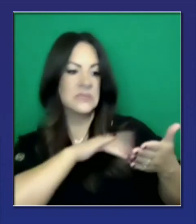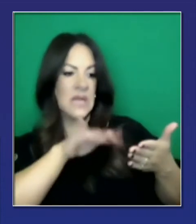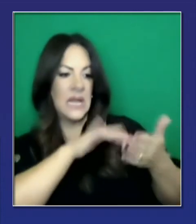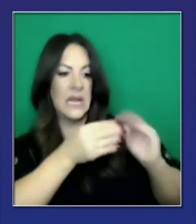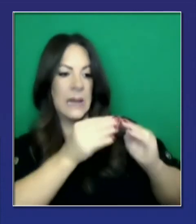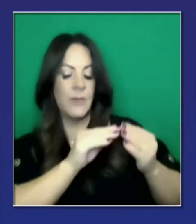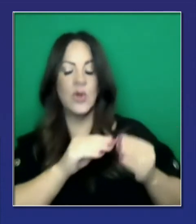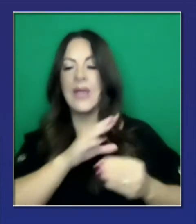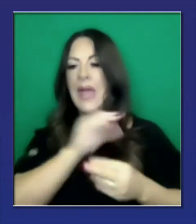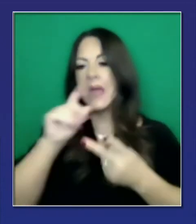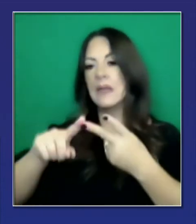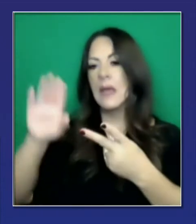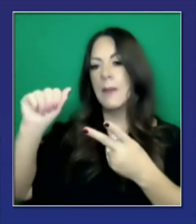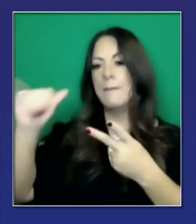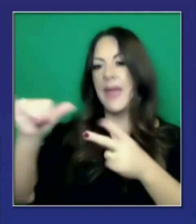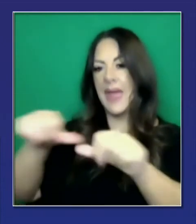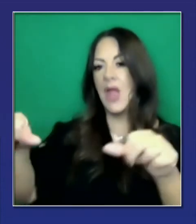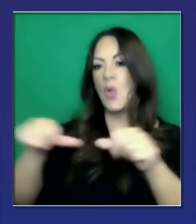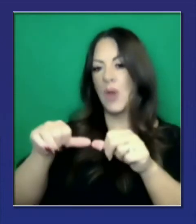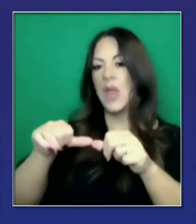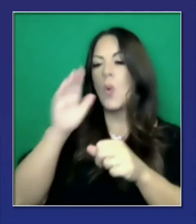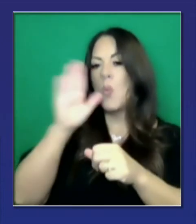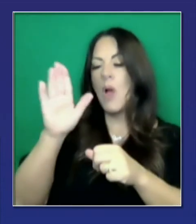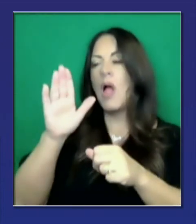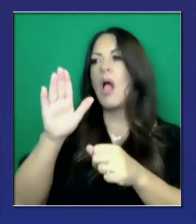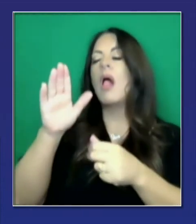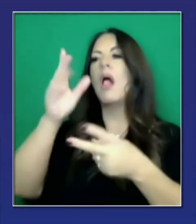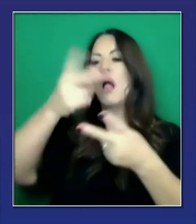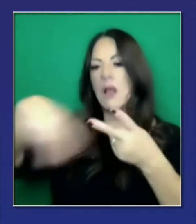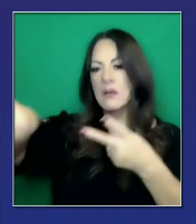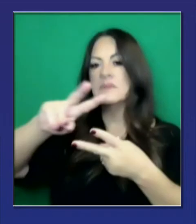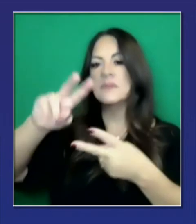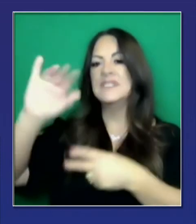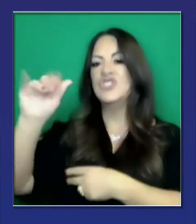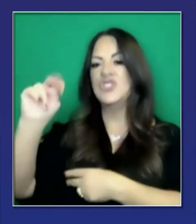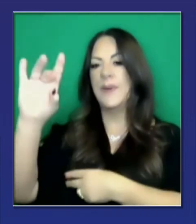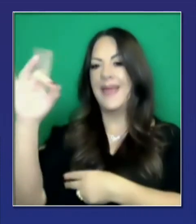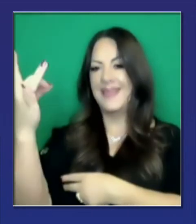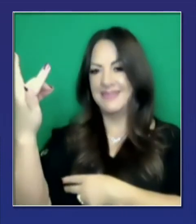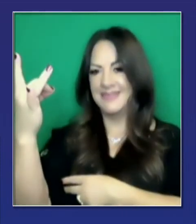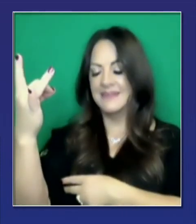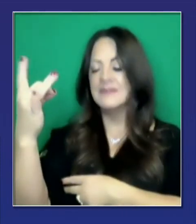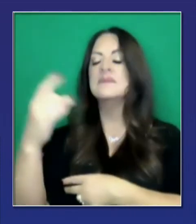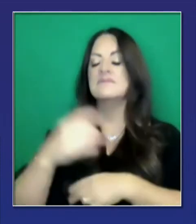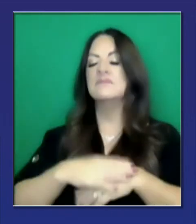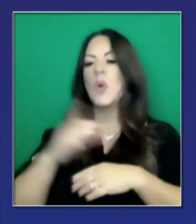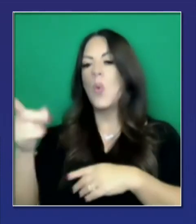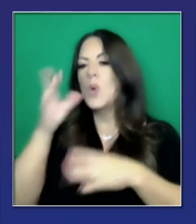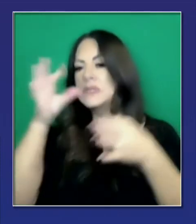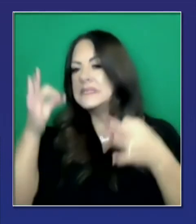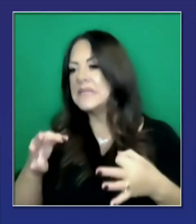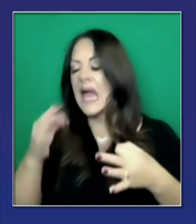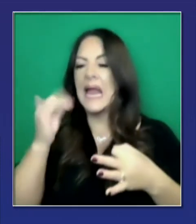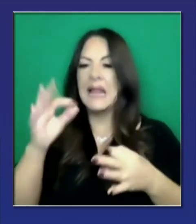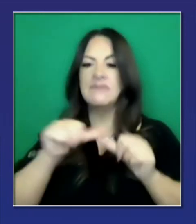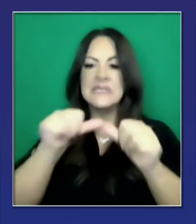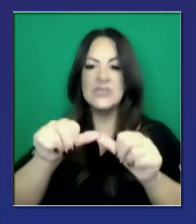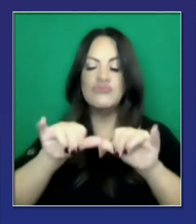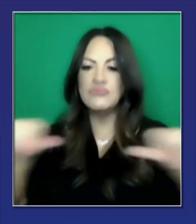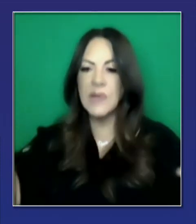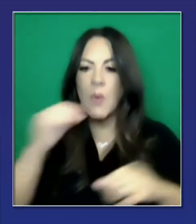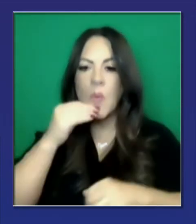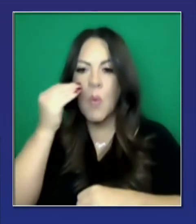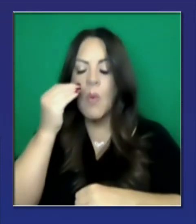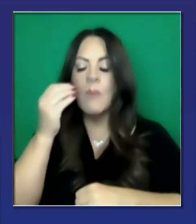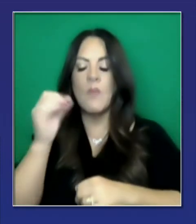Bay Area a week later on January 8th, and we'll update. That's the conclusion of that 3-week stay-at-home order. We'll update you on those